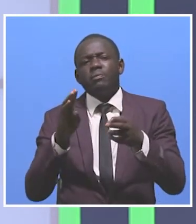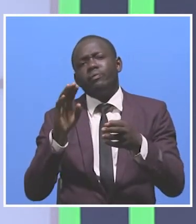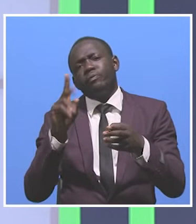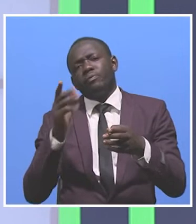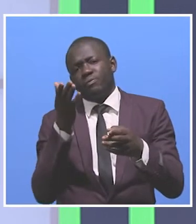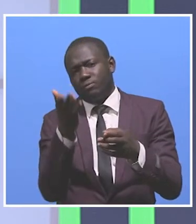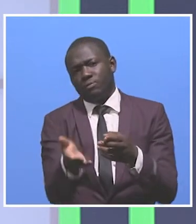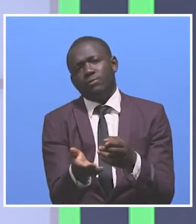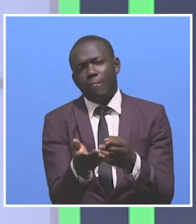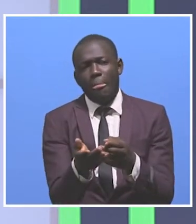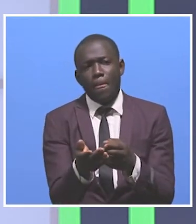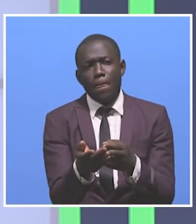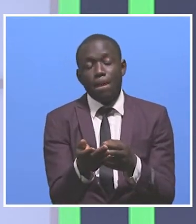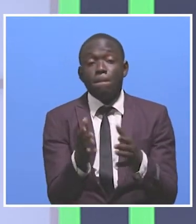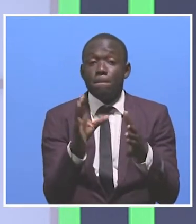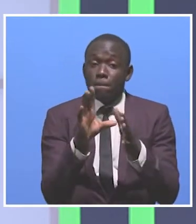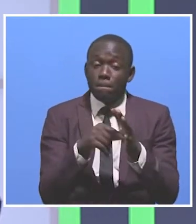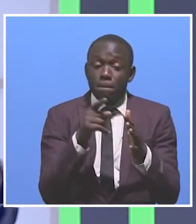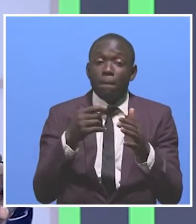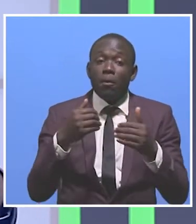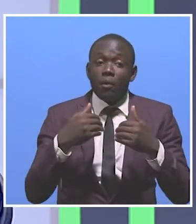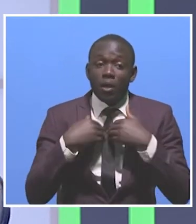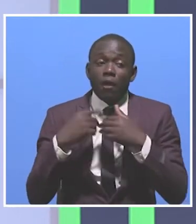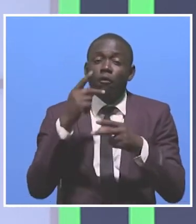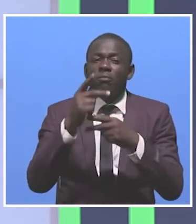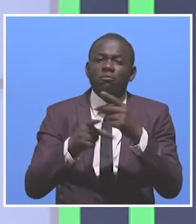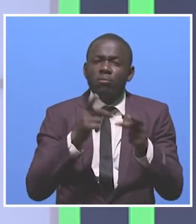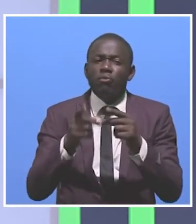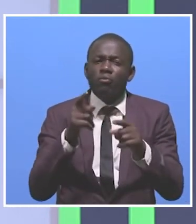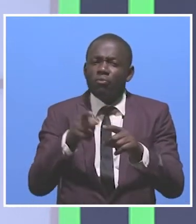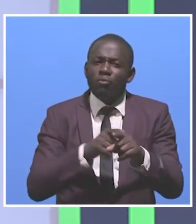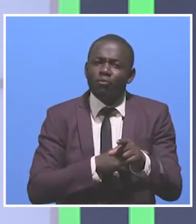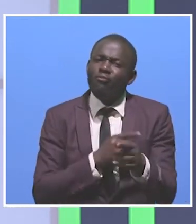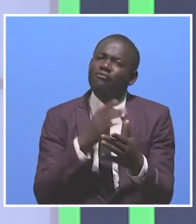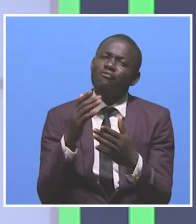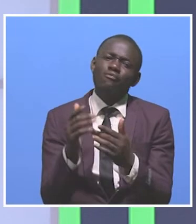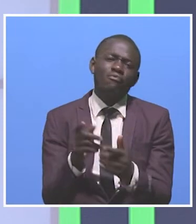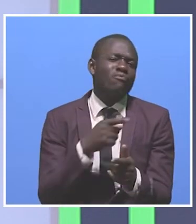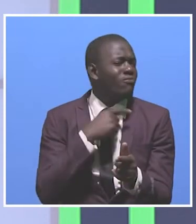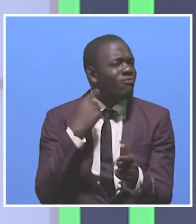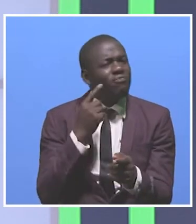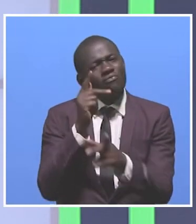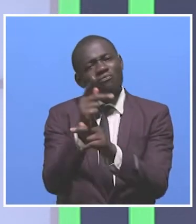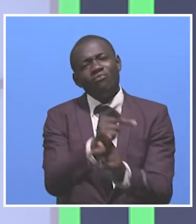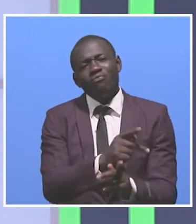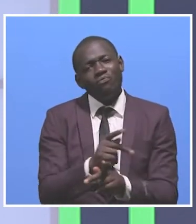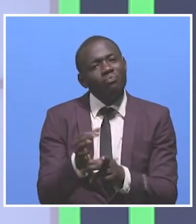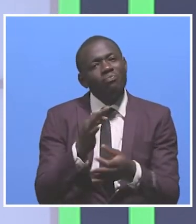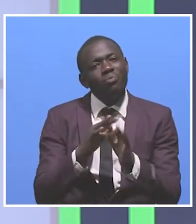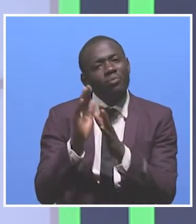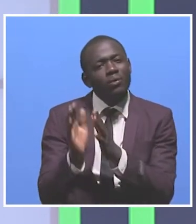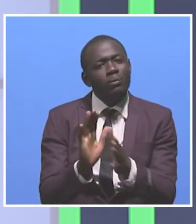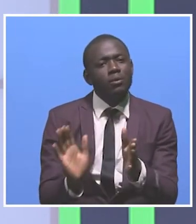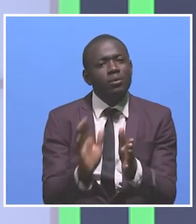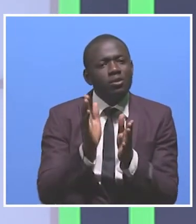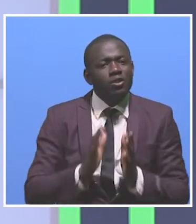is observed. And then you are carried through nicely, and probably even the plan for your delivery would be such that